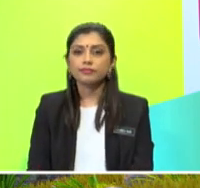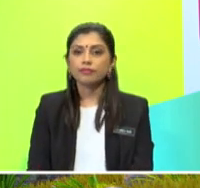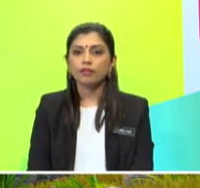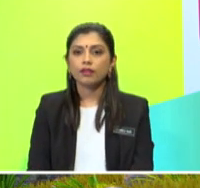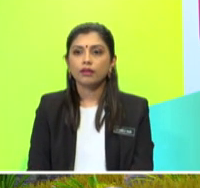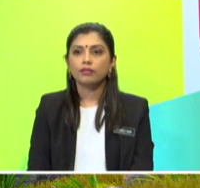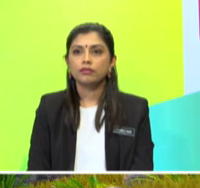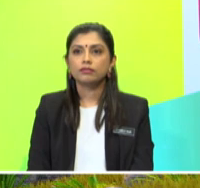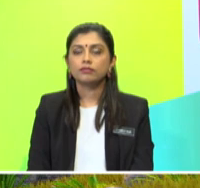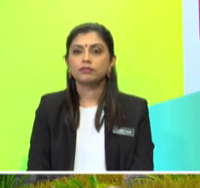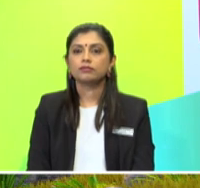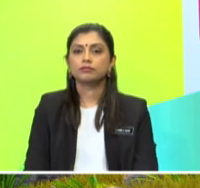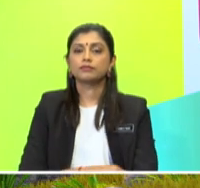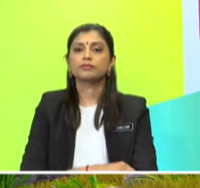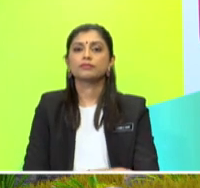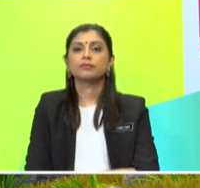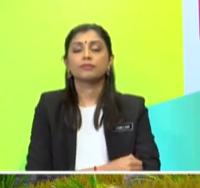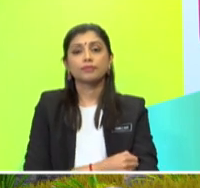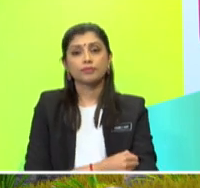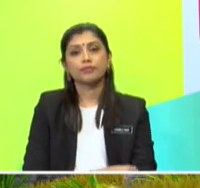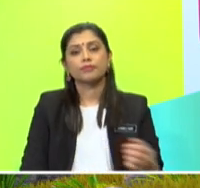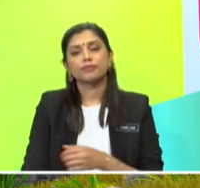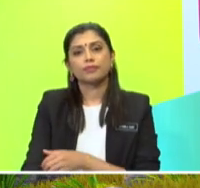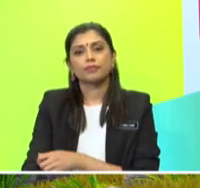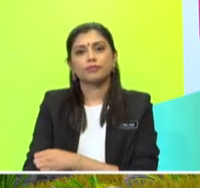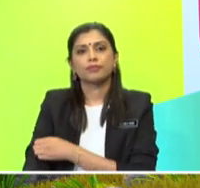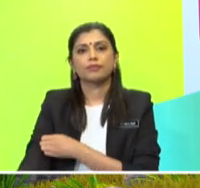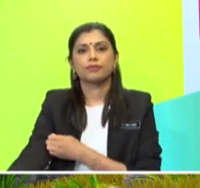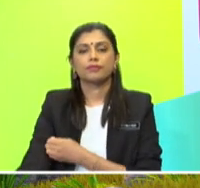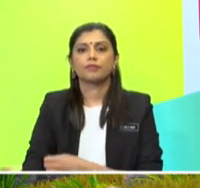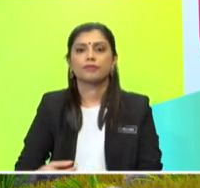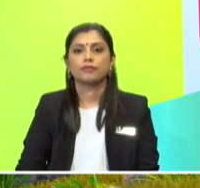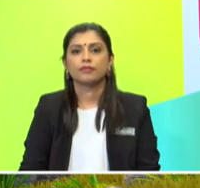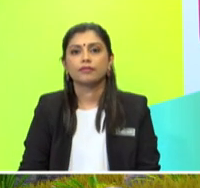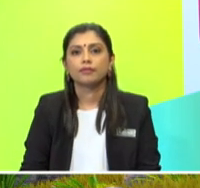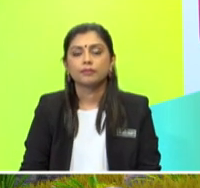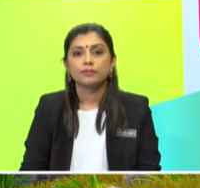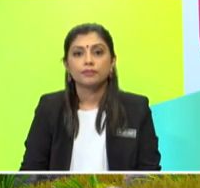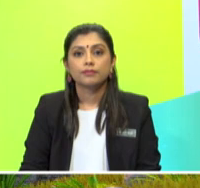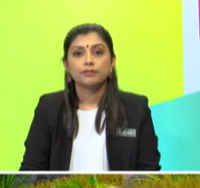Madam, I want to try. Yes, cool. Over to you. Give it, girl. Give it to me.